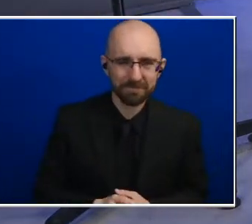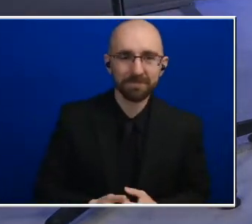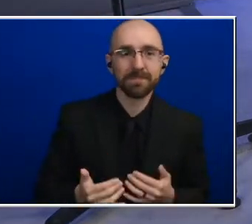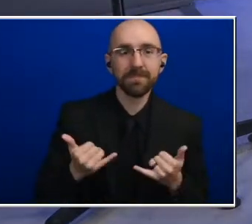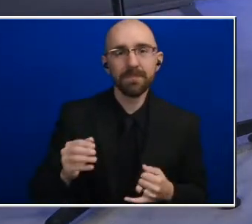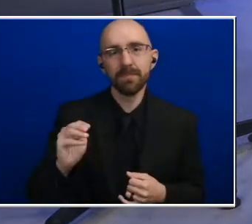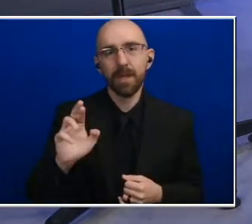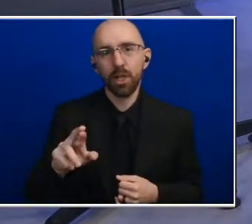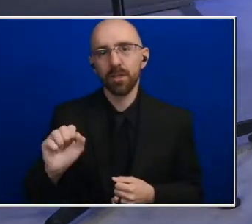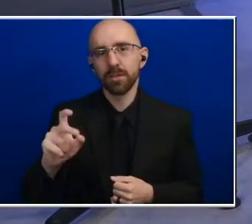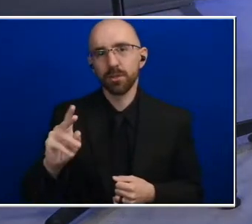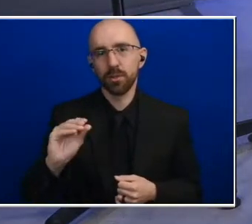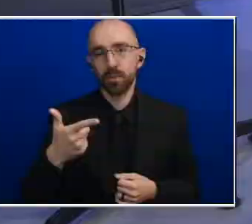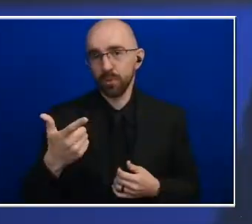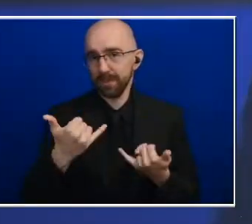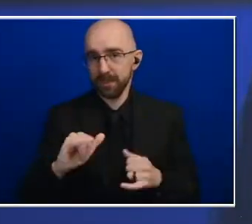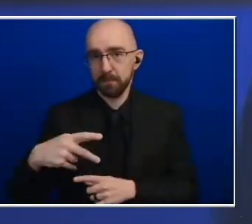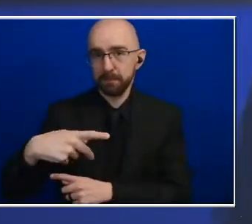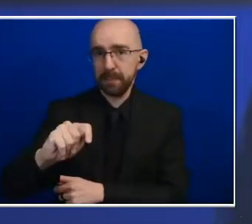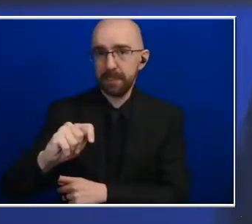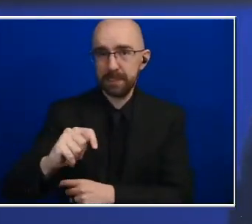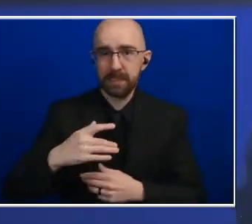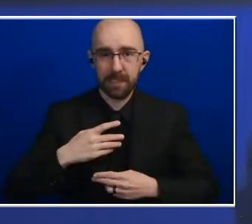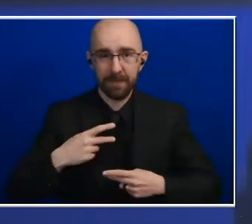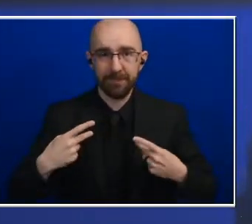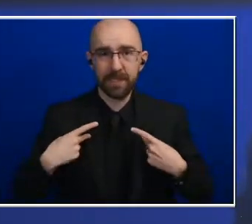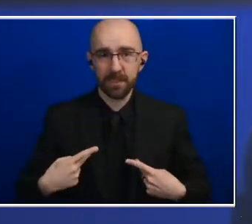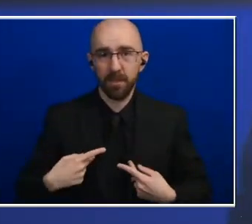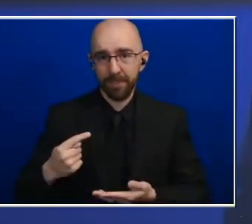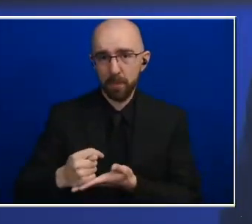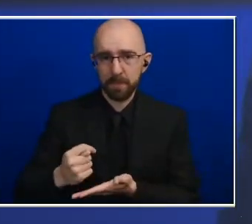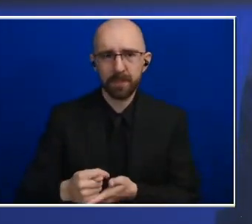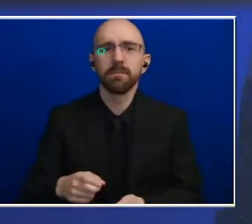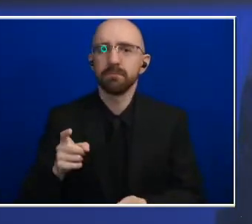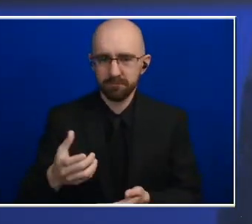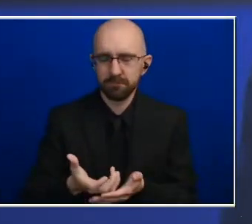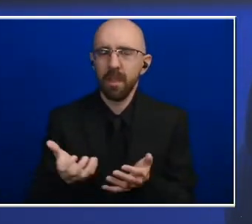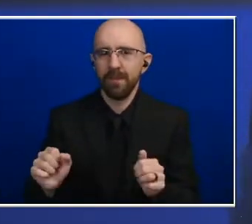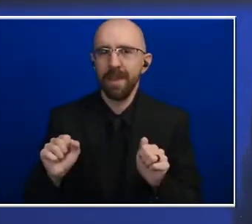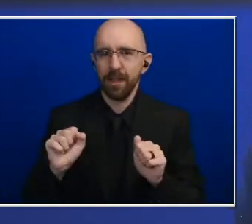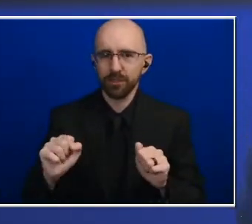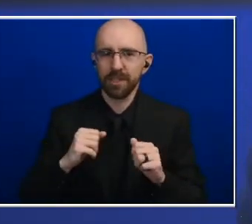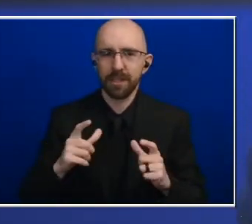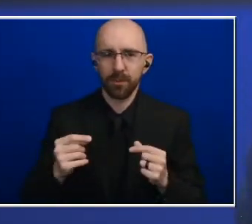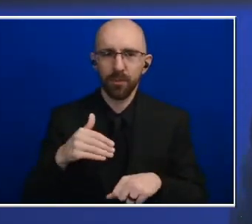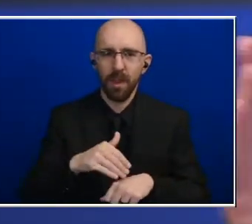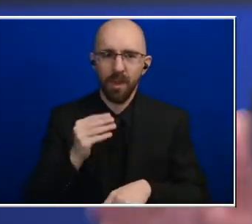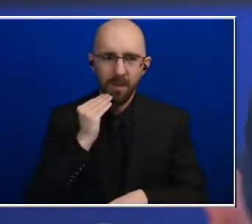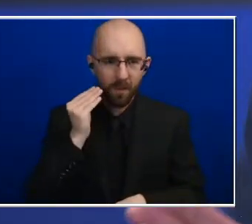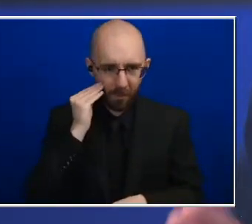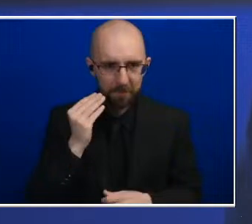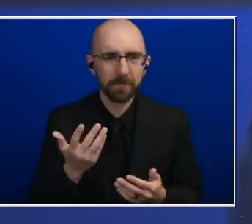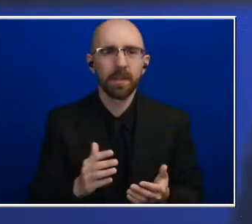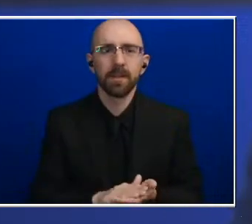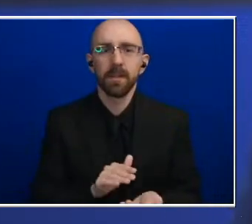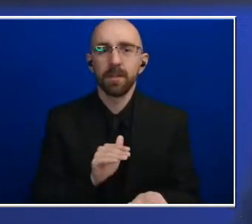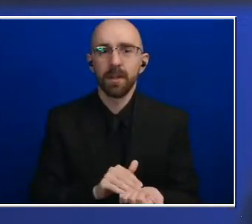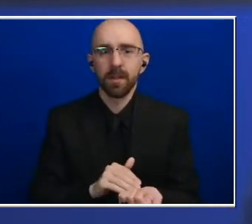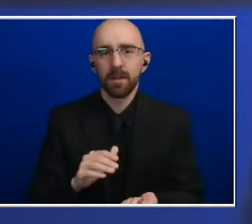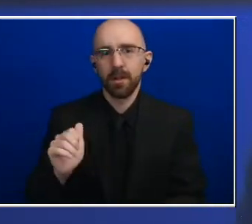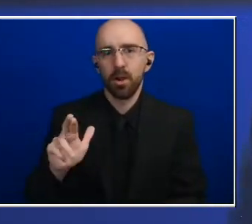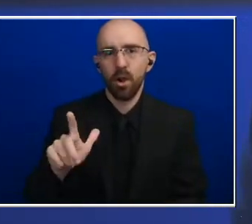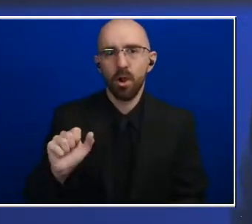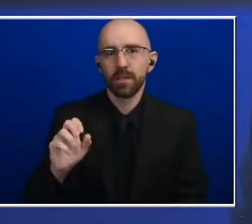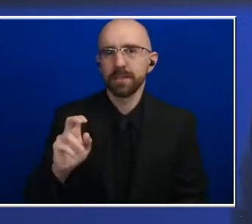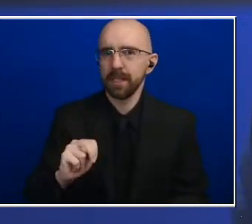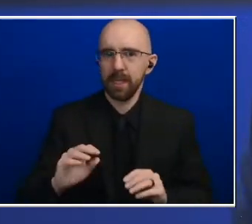physical therapy out there? I am. I have a bunch of exercises I do at home, and Dr. Carlson was very clear from day one: